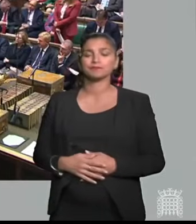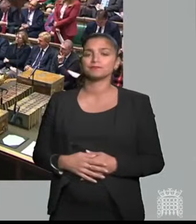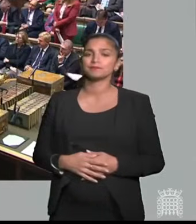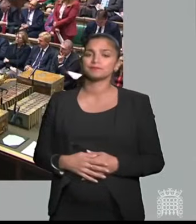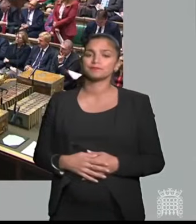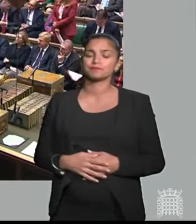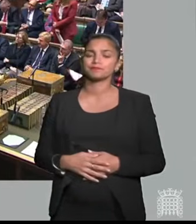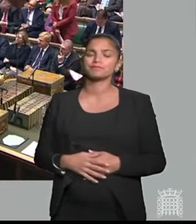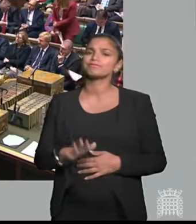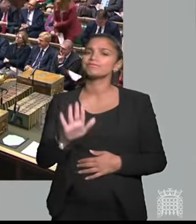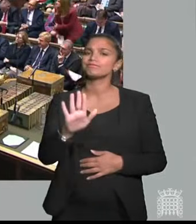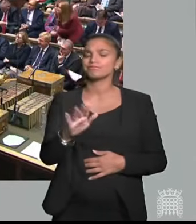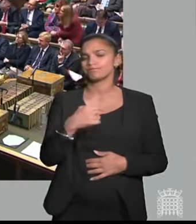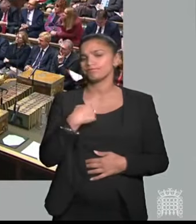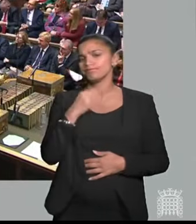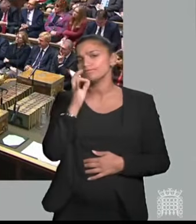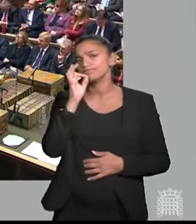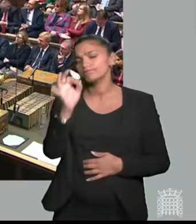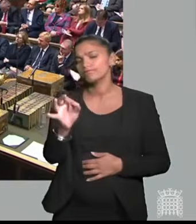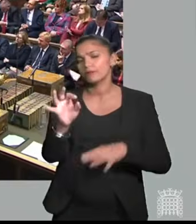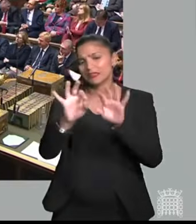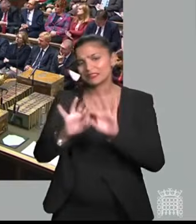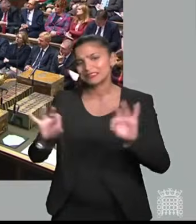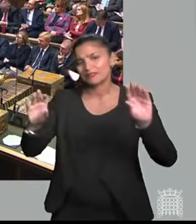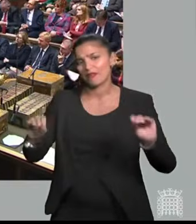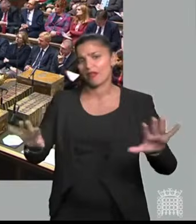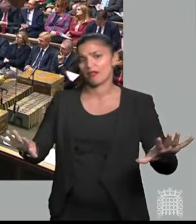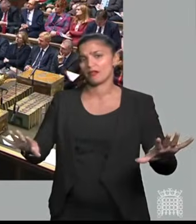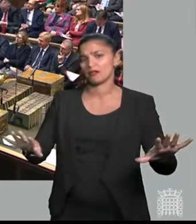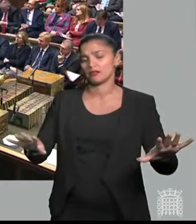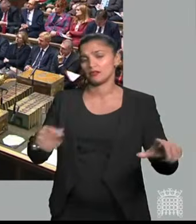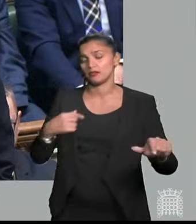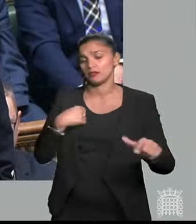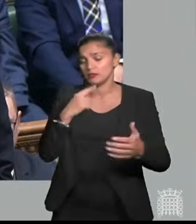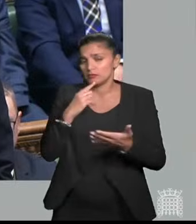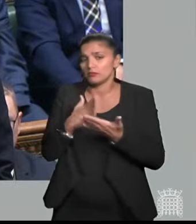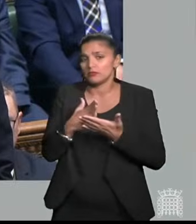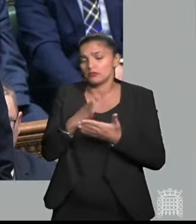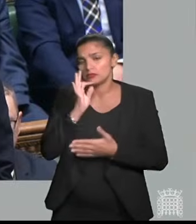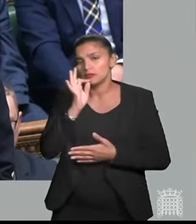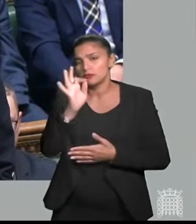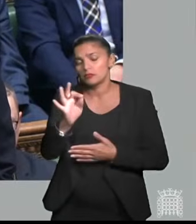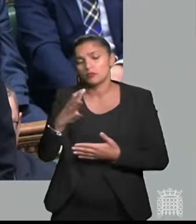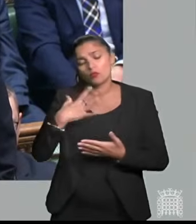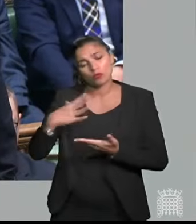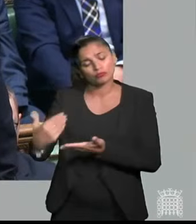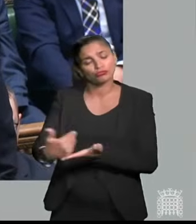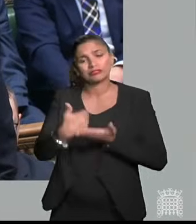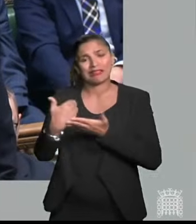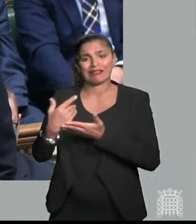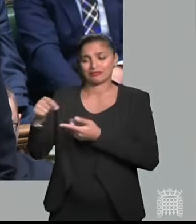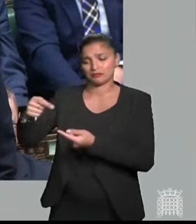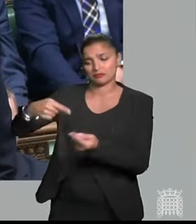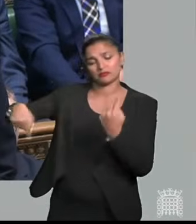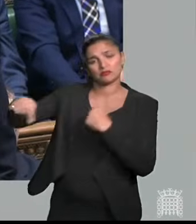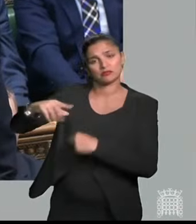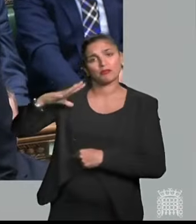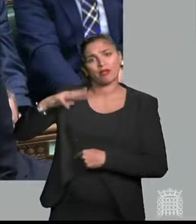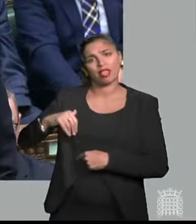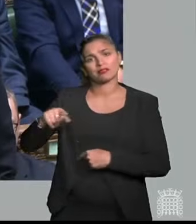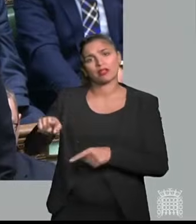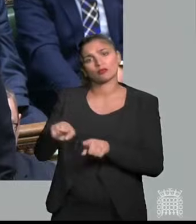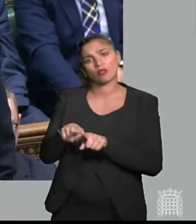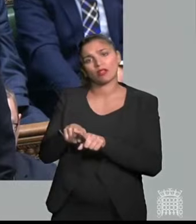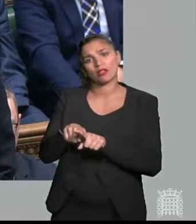my ask for a ceasefire is done with all sincerity to protect civilians, but also to ensure